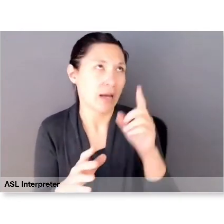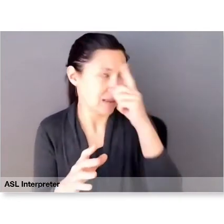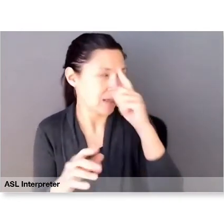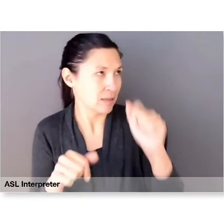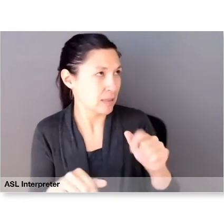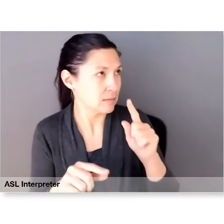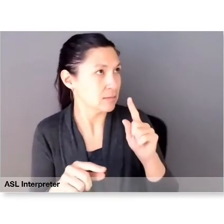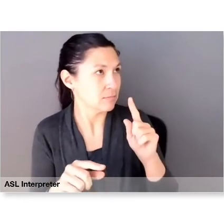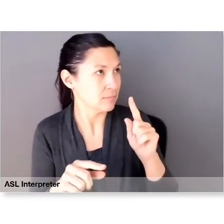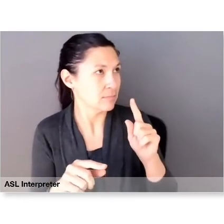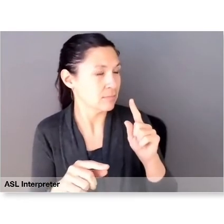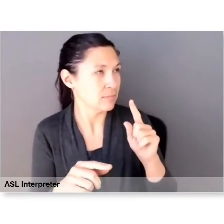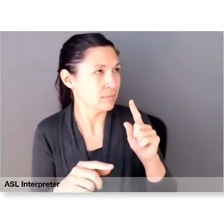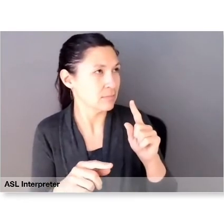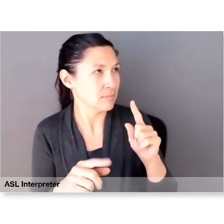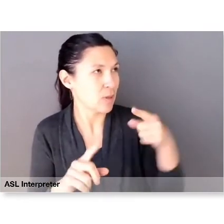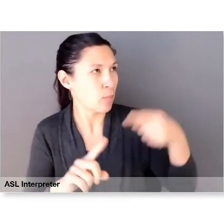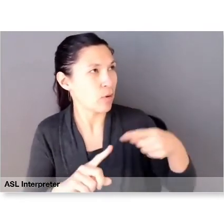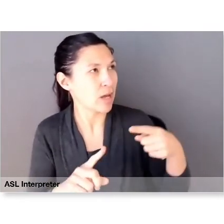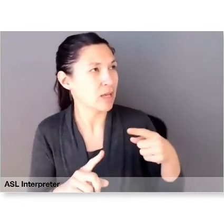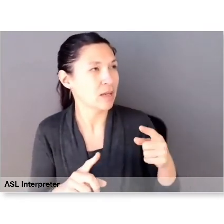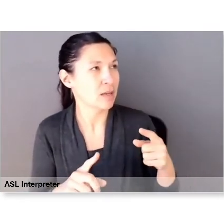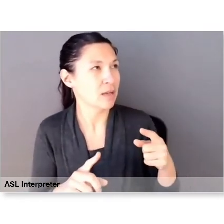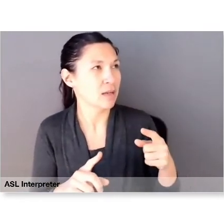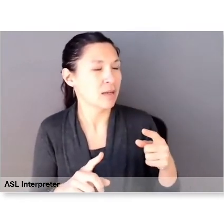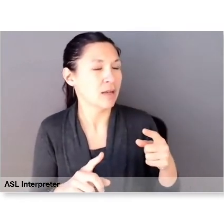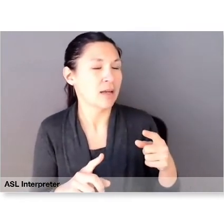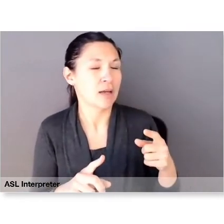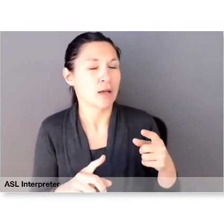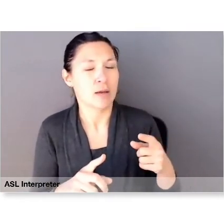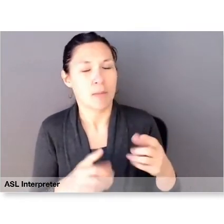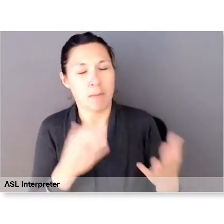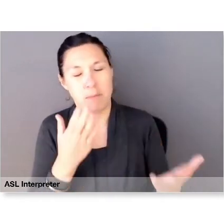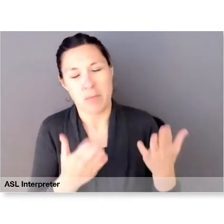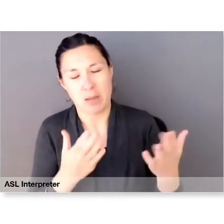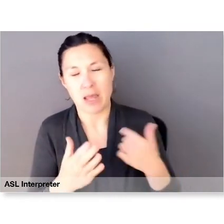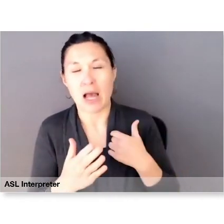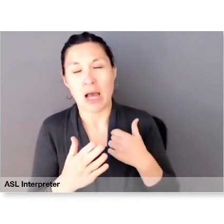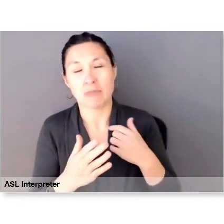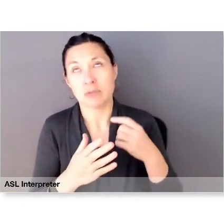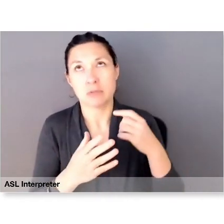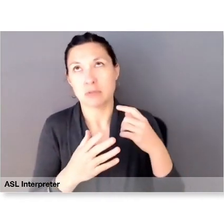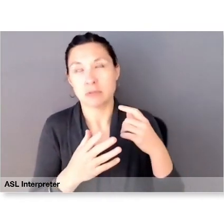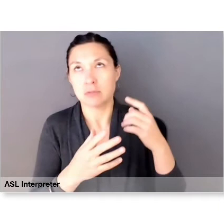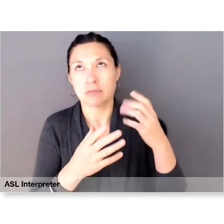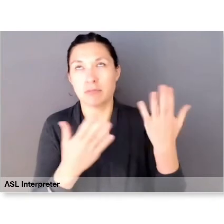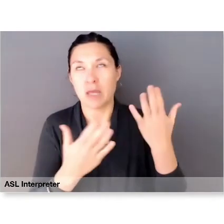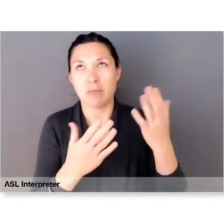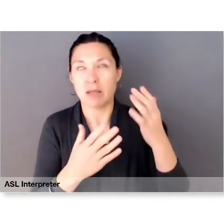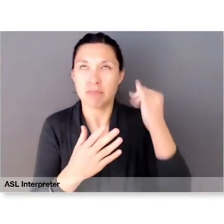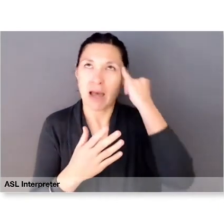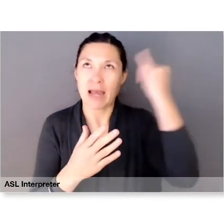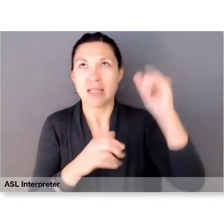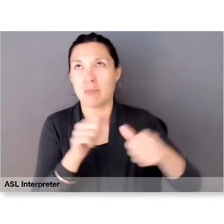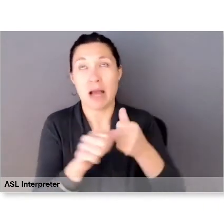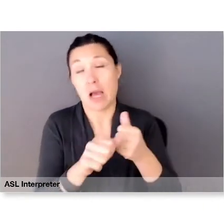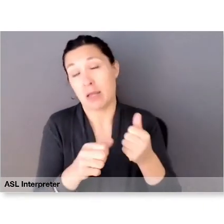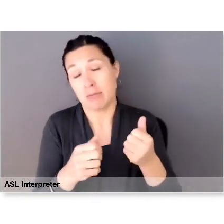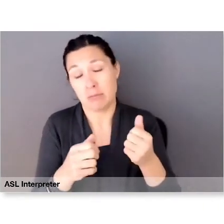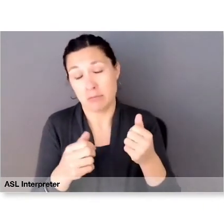you know, in some ways, you know, more aspirational than concrete at the moment. But I think one of the things I think is